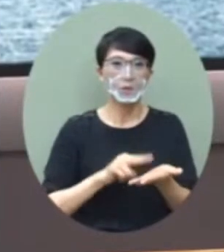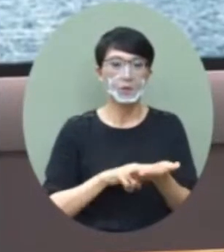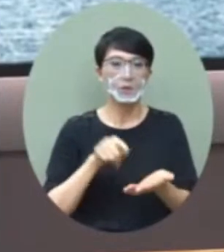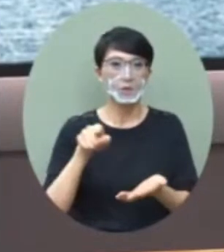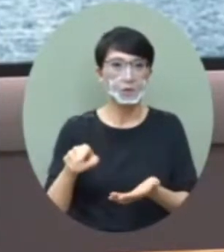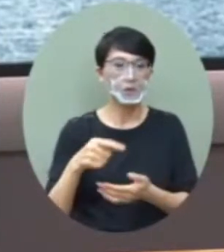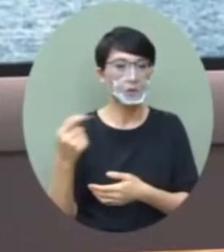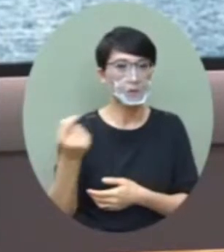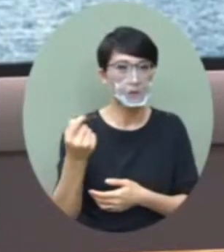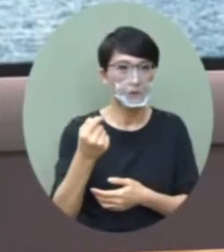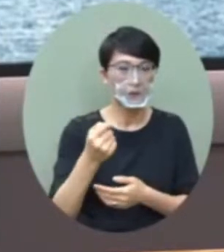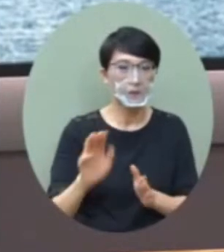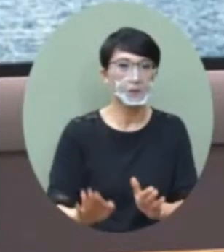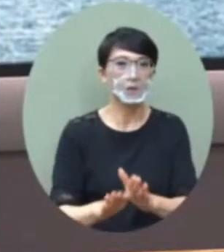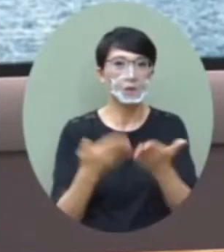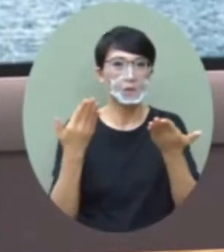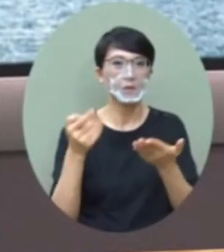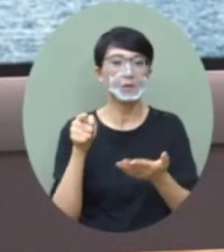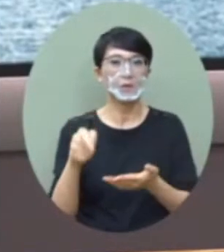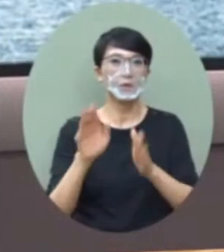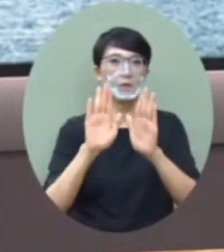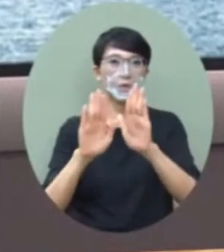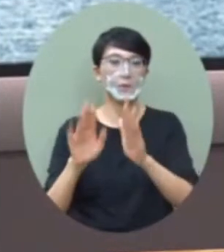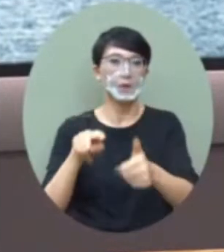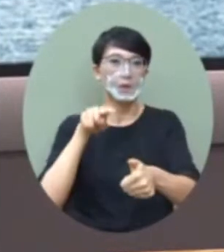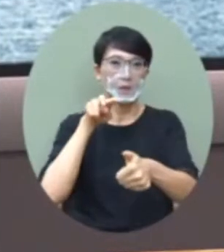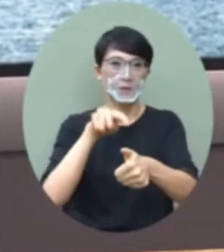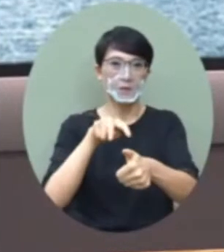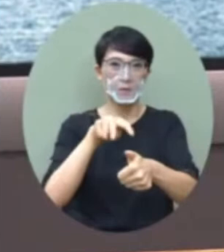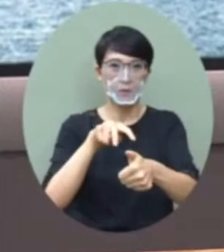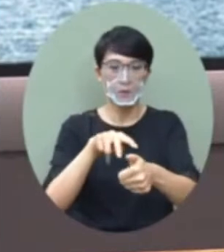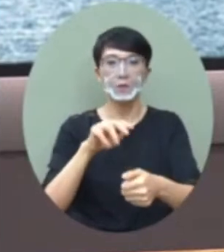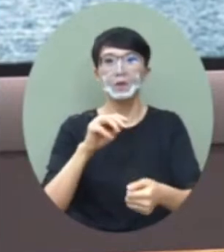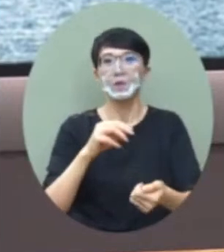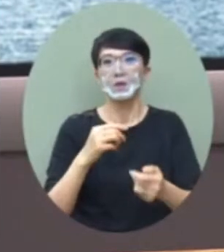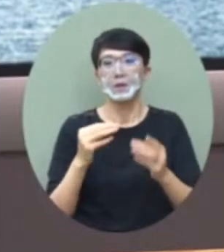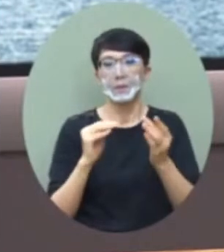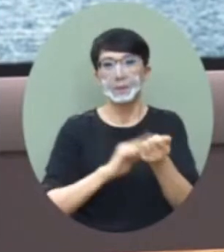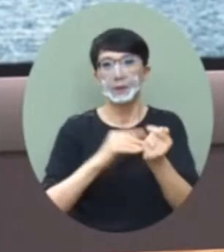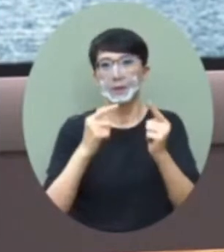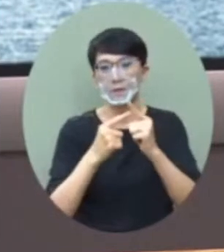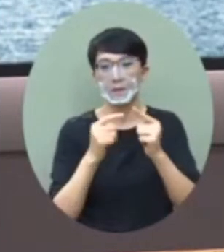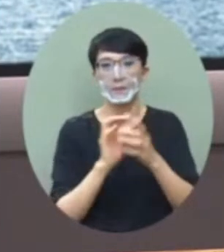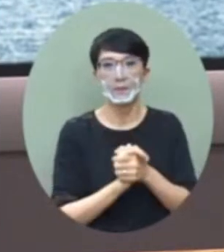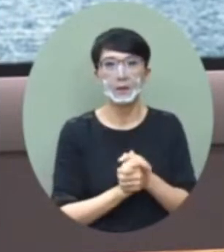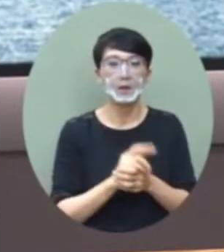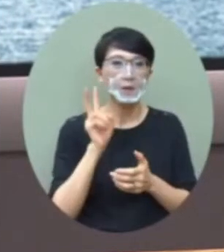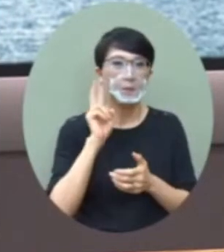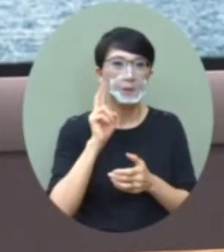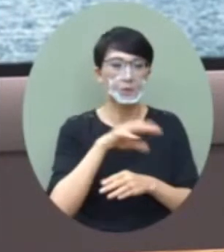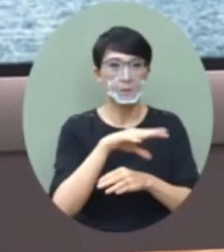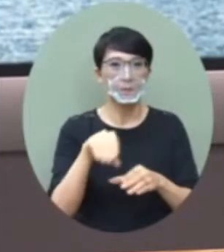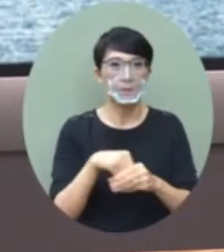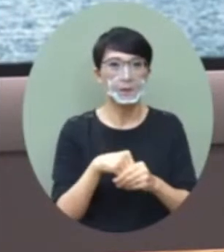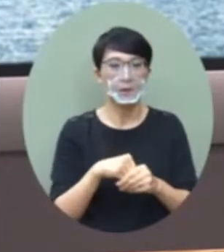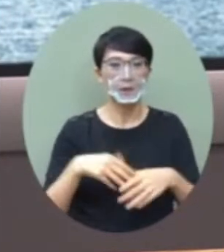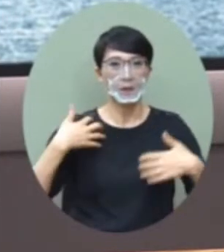these patients are attended to by private hospital clinics. In terms of the manpower position